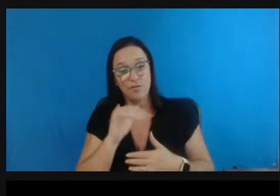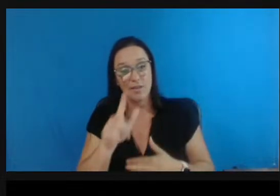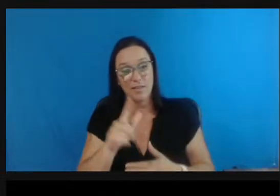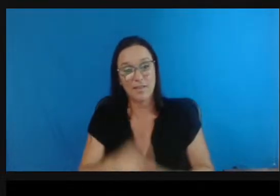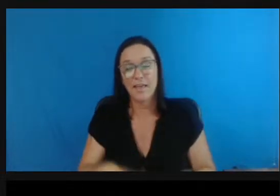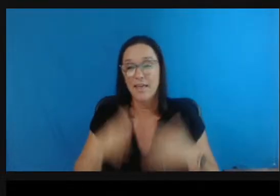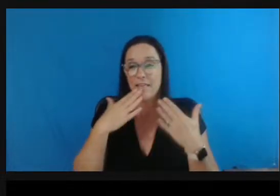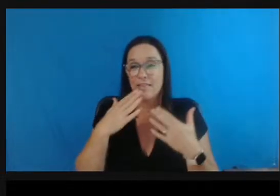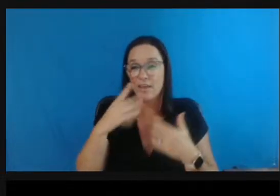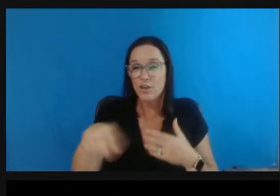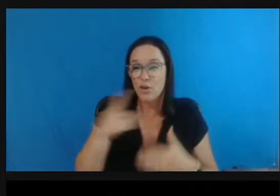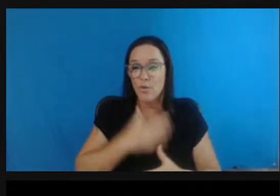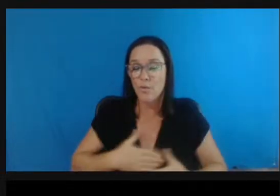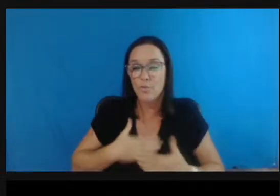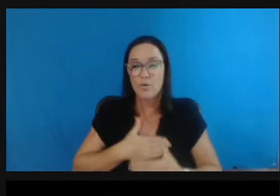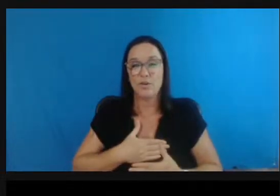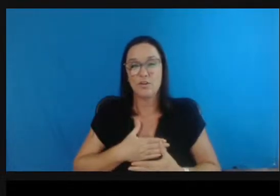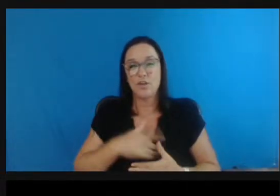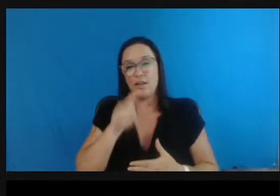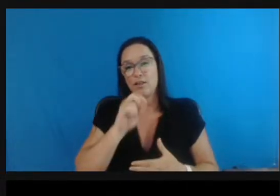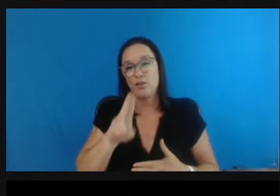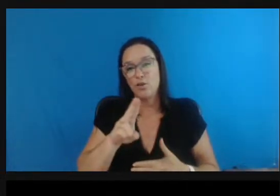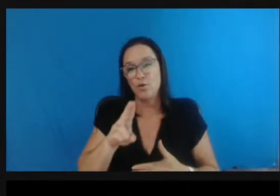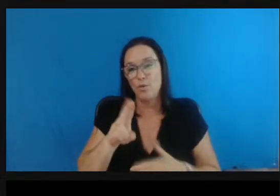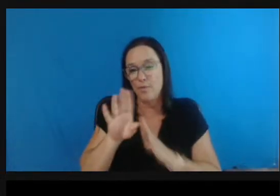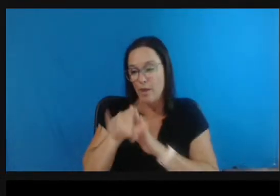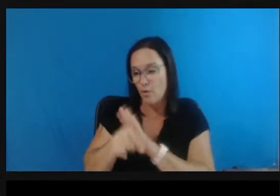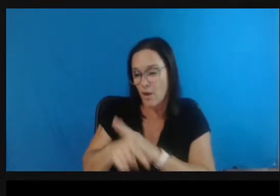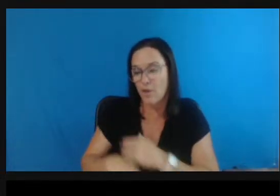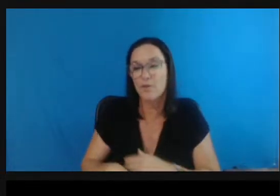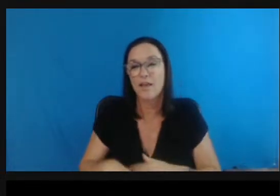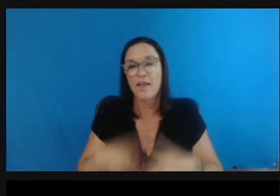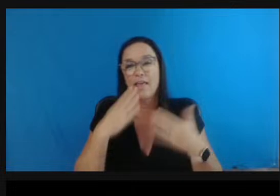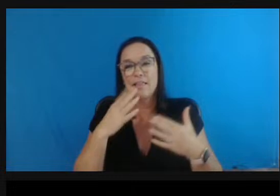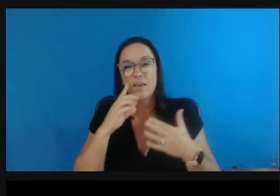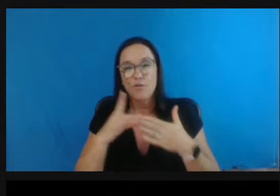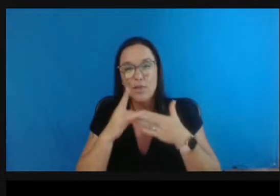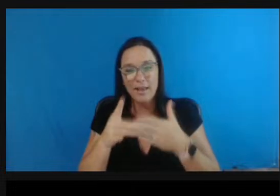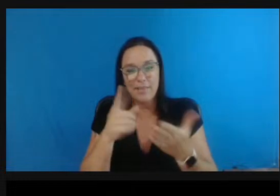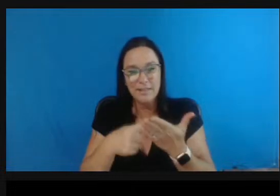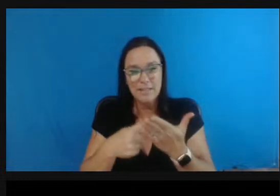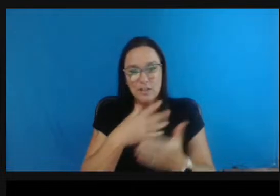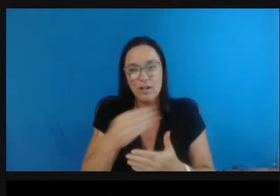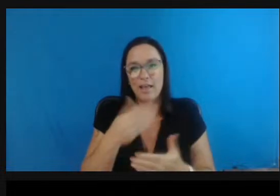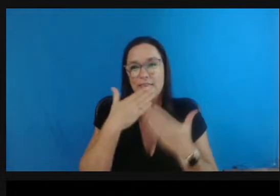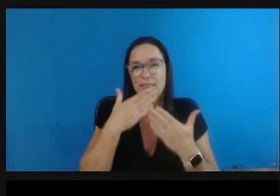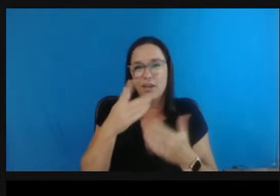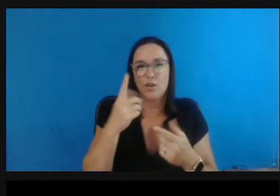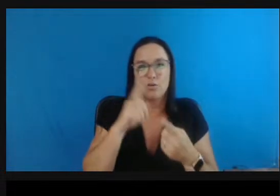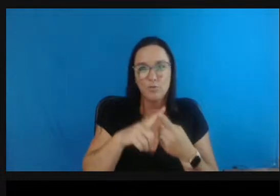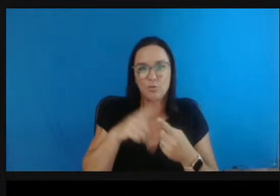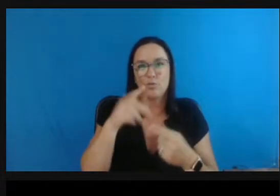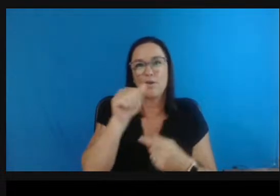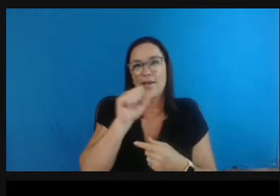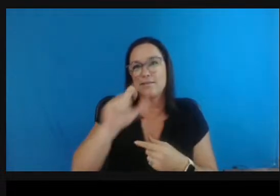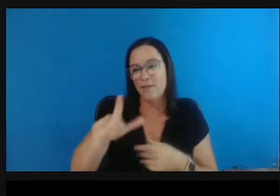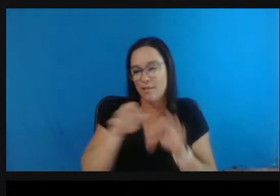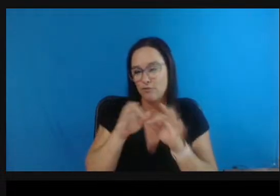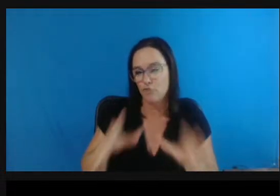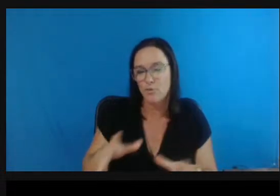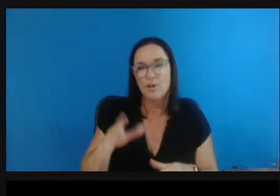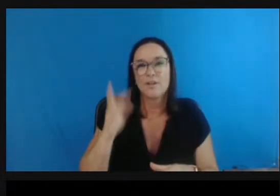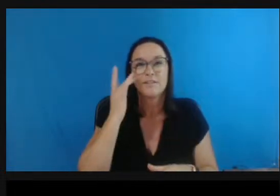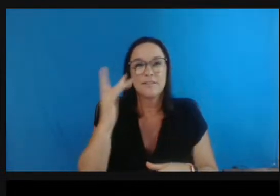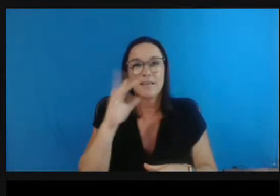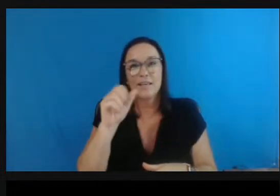you guys. Appreciate Lou on the back end. Thanks for leading discussion, Dane, and thanks to our ASL interpreters, Carrie and Dano,